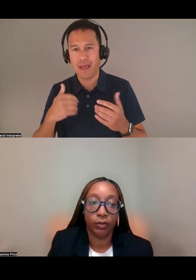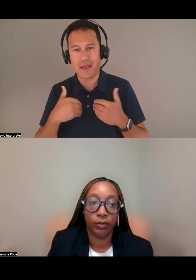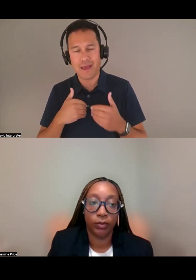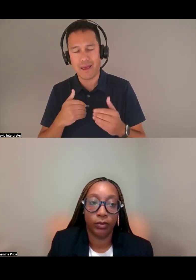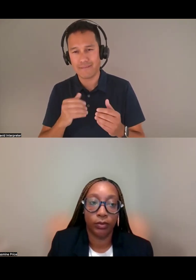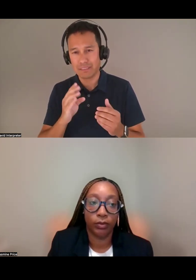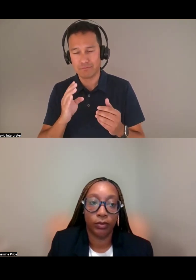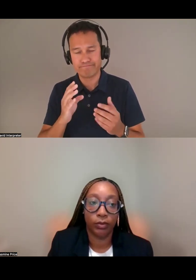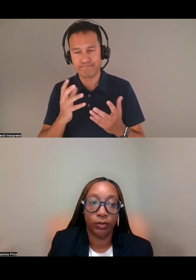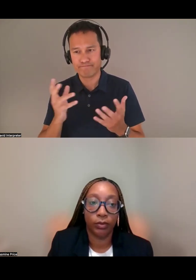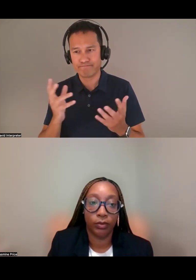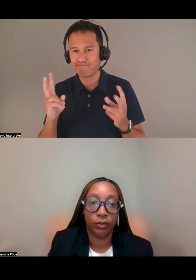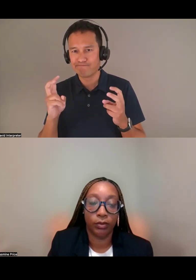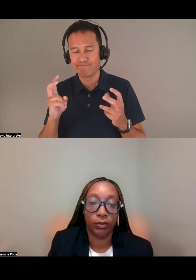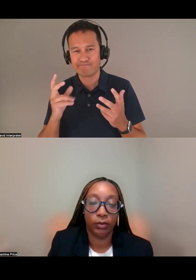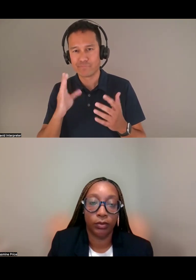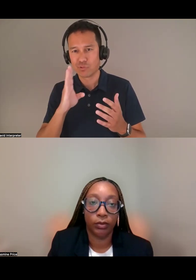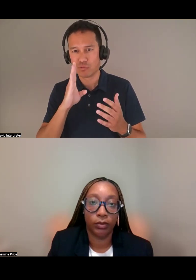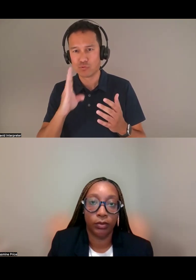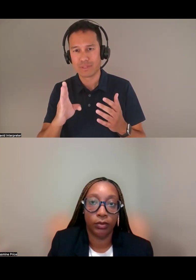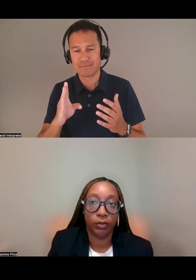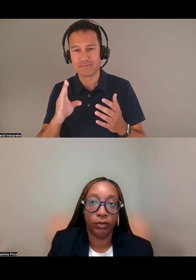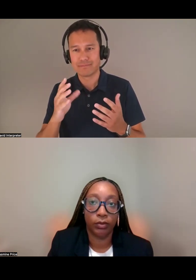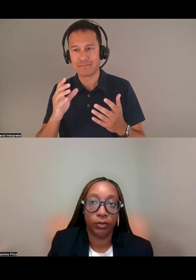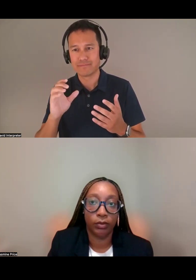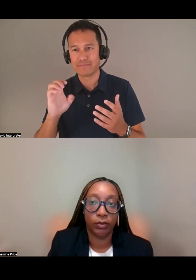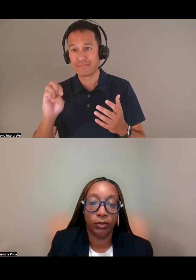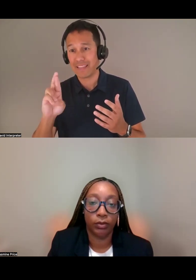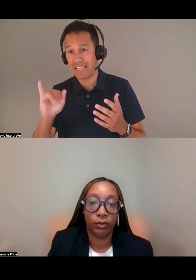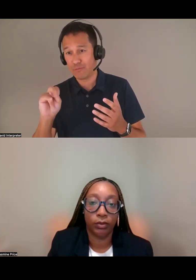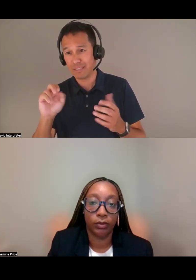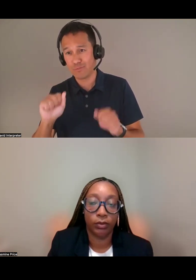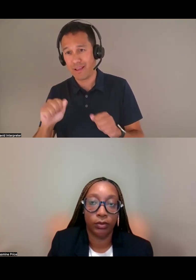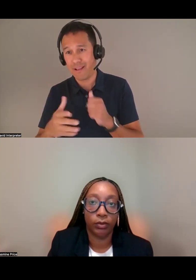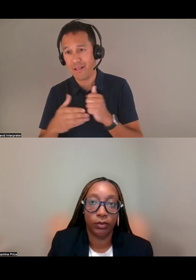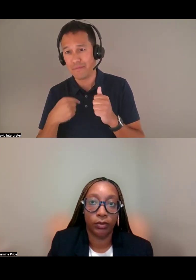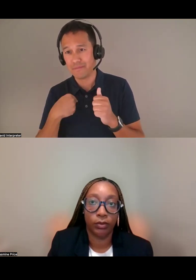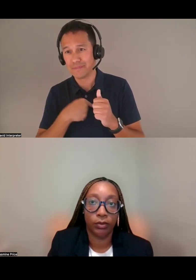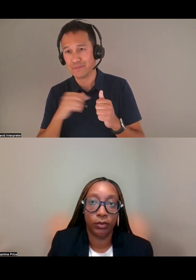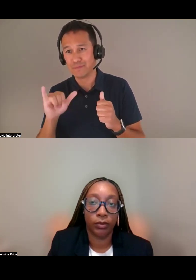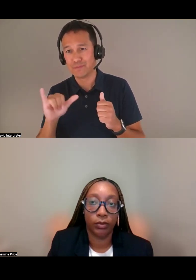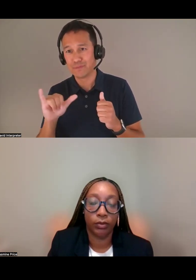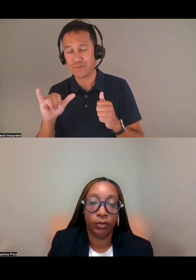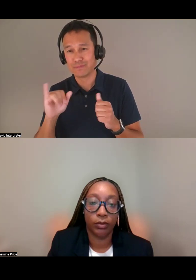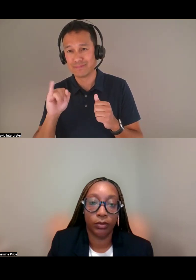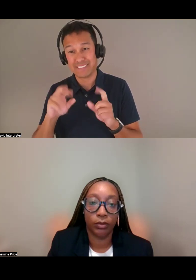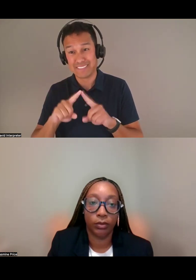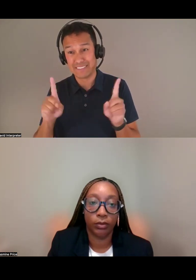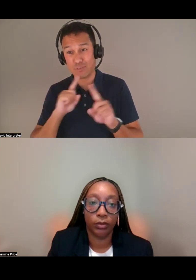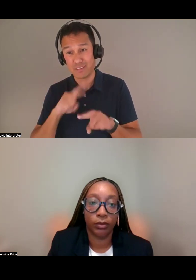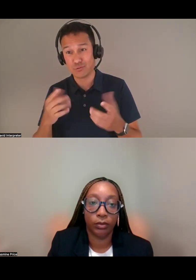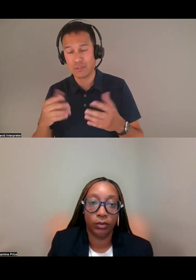and Erin, feel free to chime into the chat because I see you're on as well, if you have a different answer. But I believe